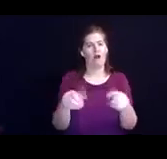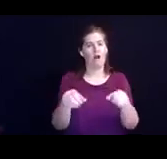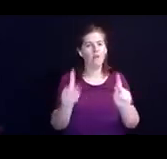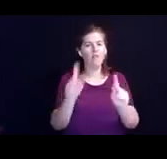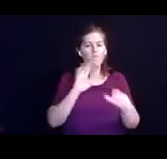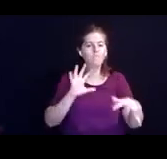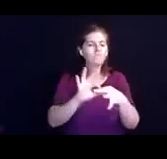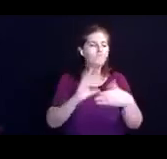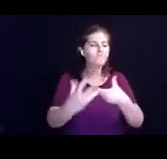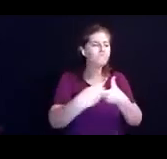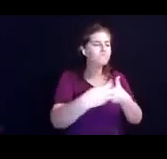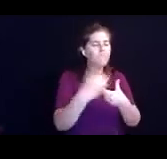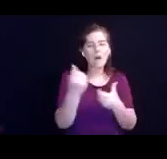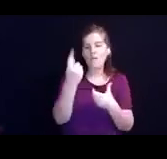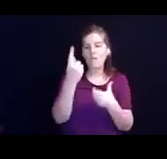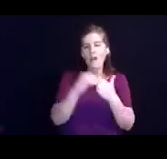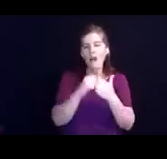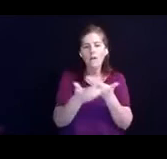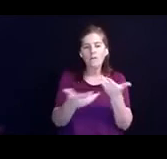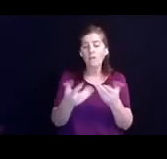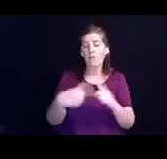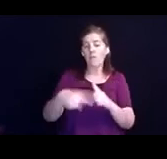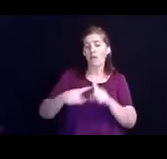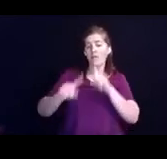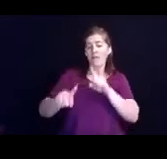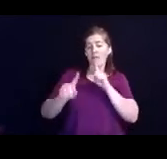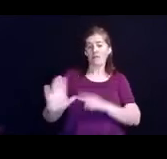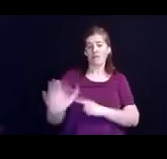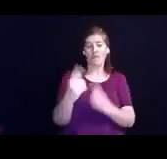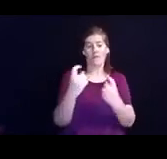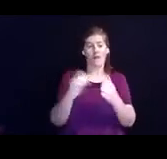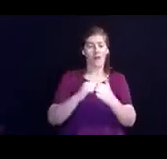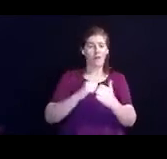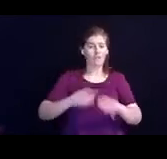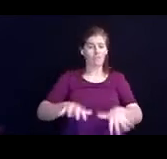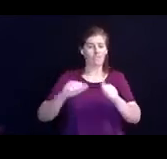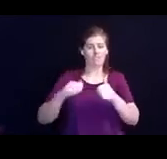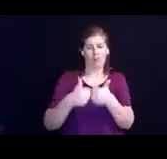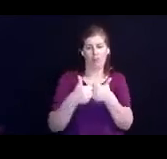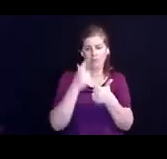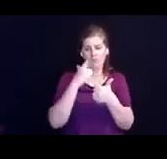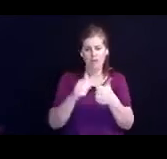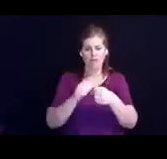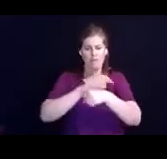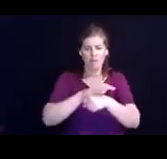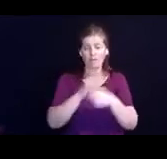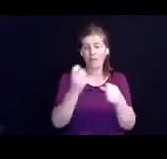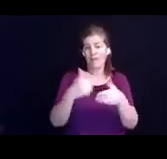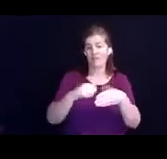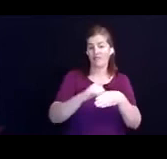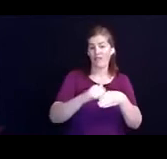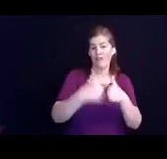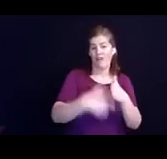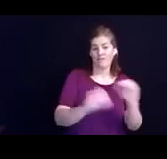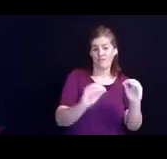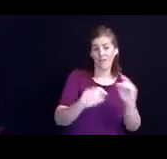and understanding around how we can, and answer questions around how we can take on the challenge of COVID-19. So this is a no-cost training and mentorship